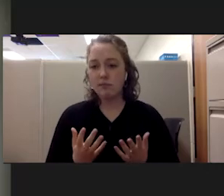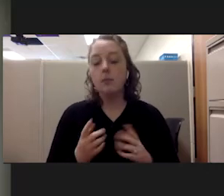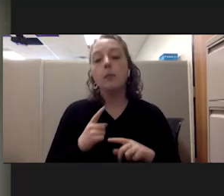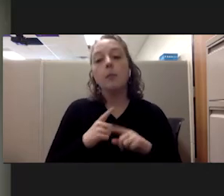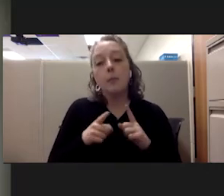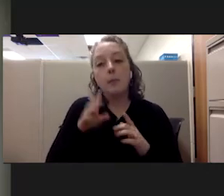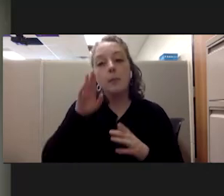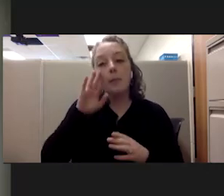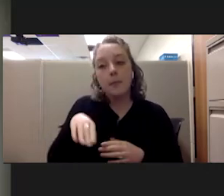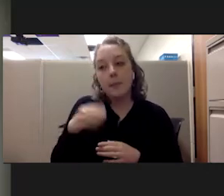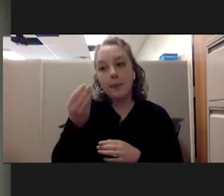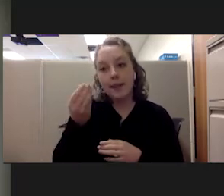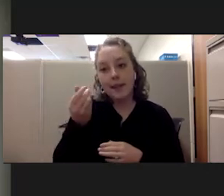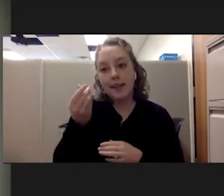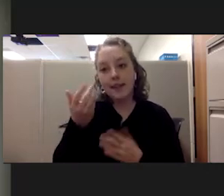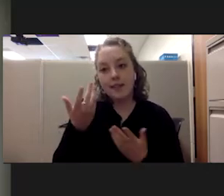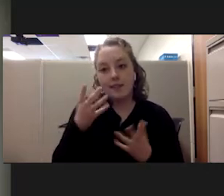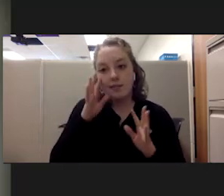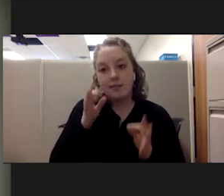though.